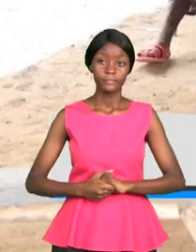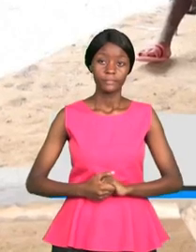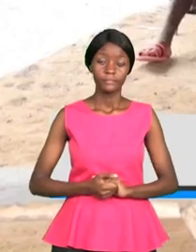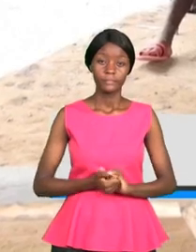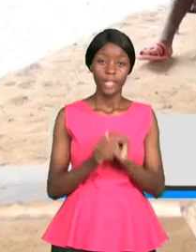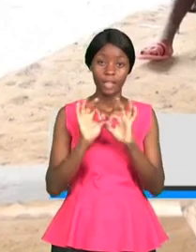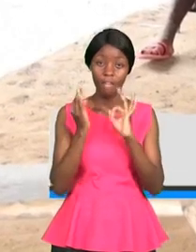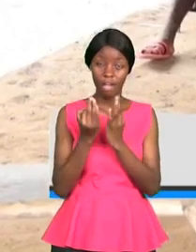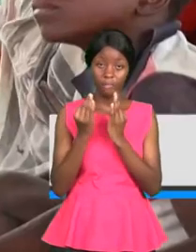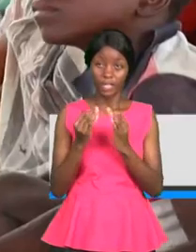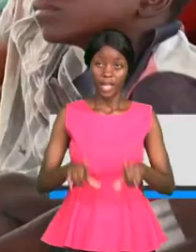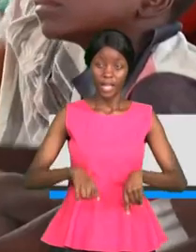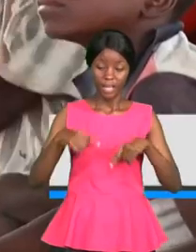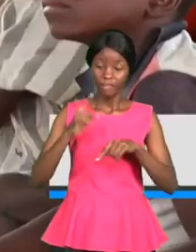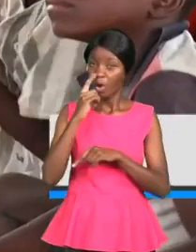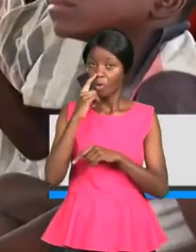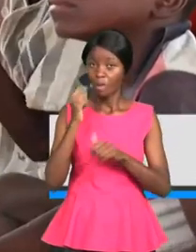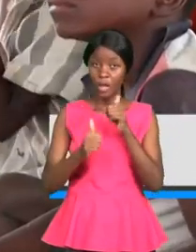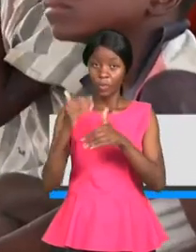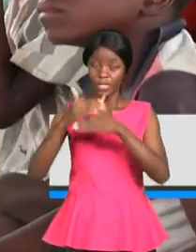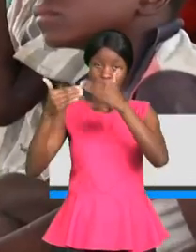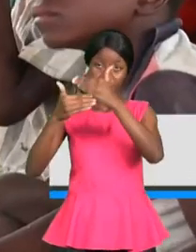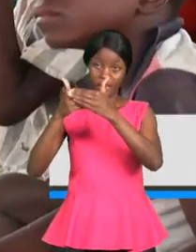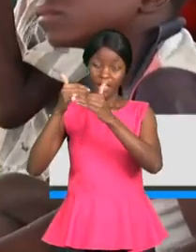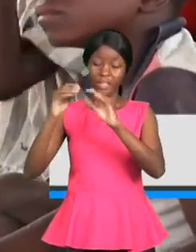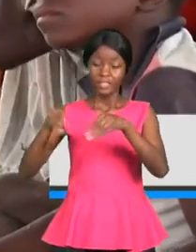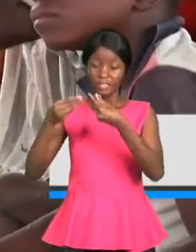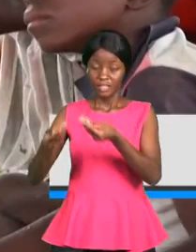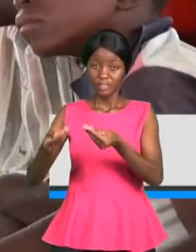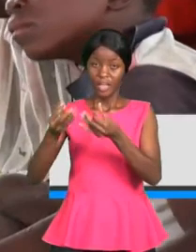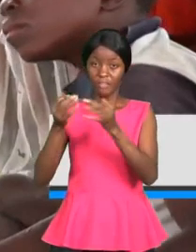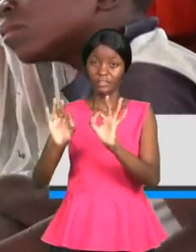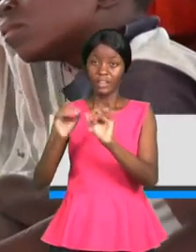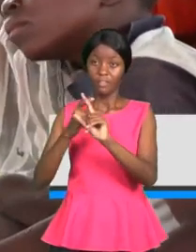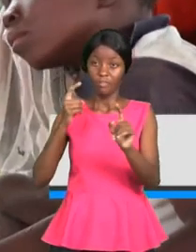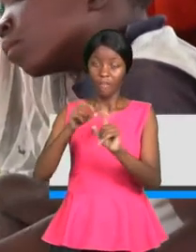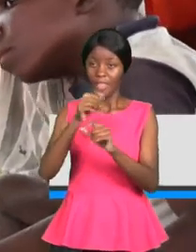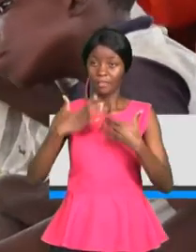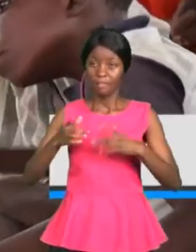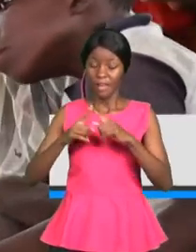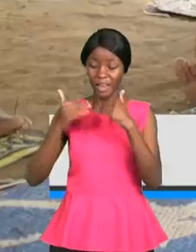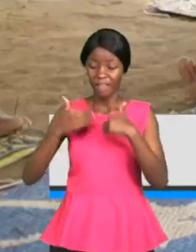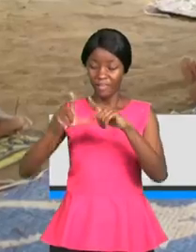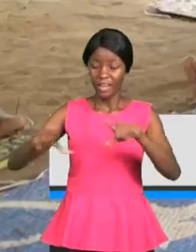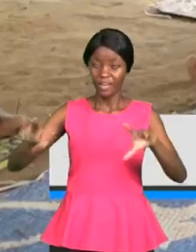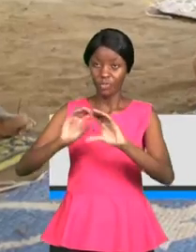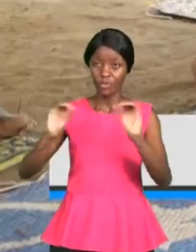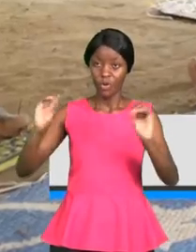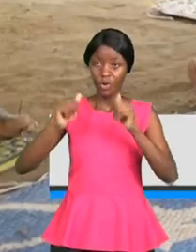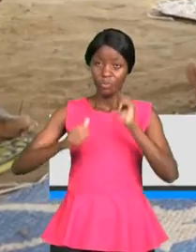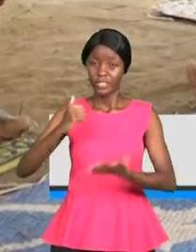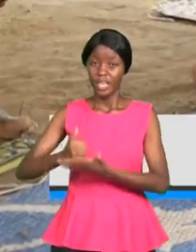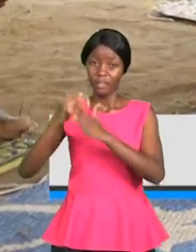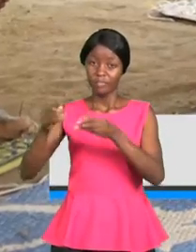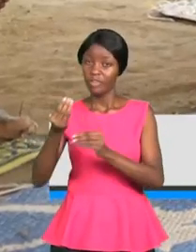The families are living in homes which have been made available for free by the villagers, but it has no land, a crucial source of nutrition